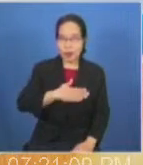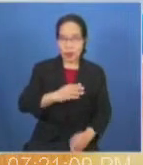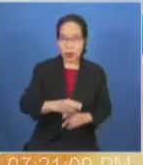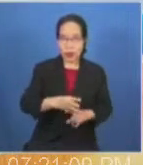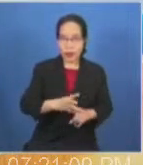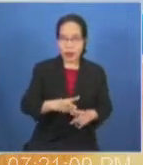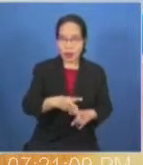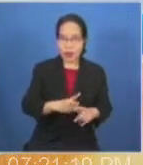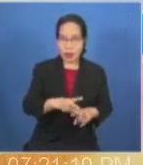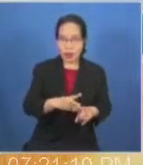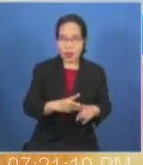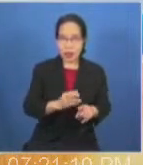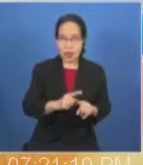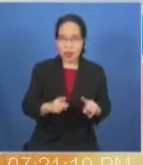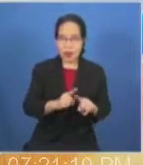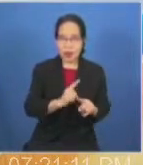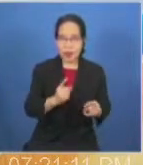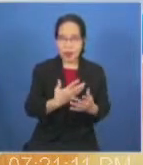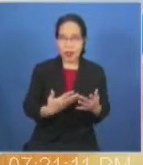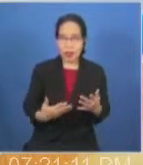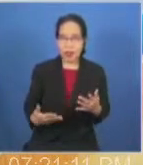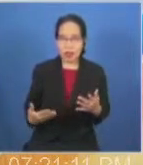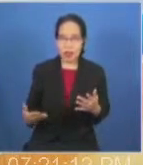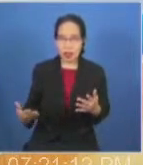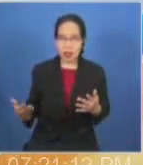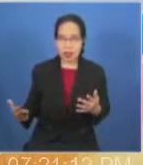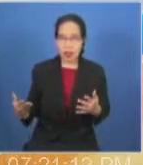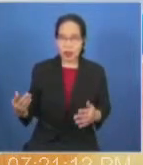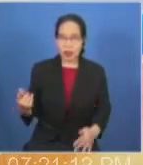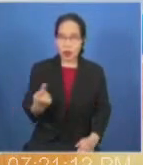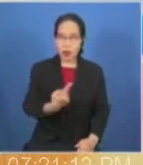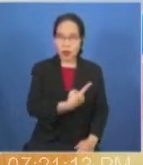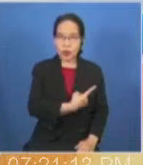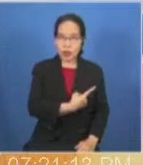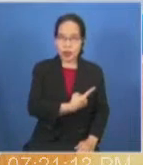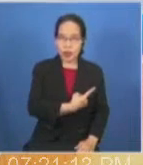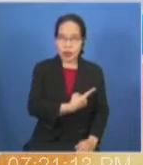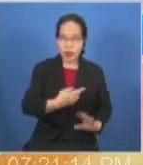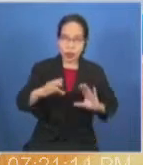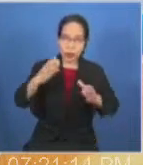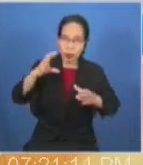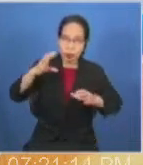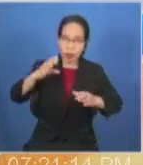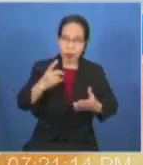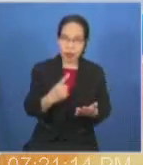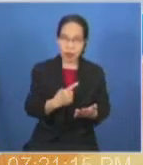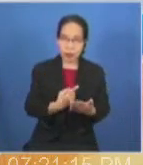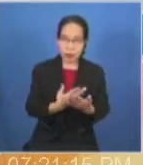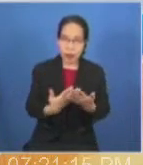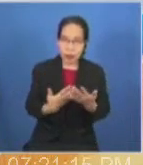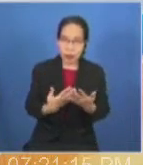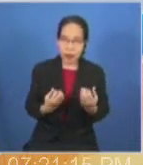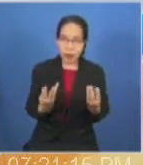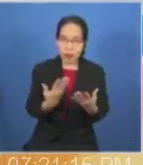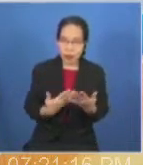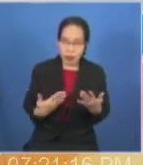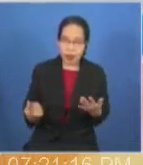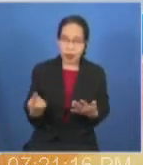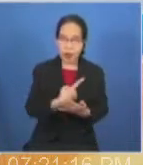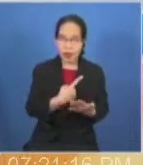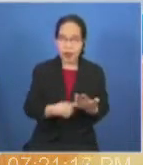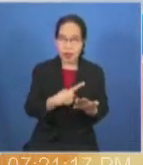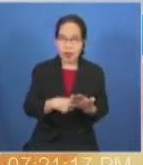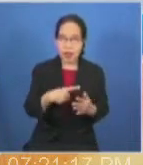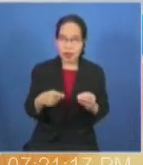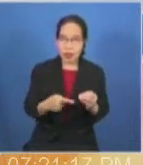to weigh, to compare the many things we are going to discuss about the